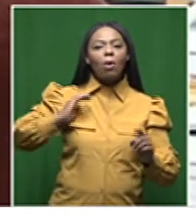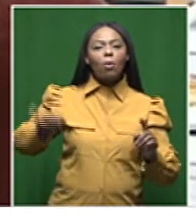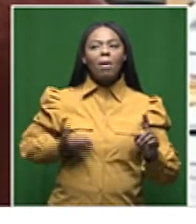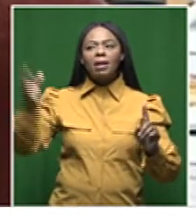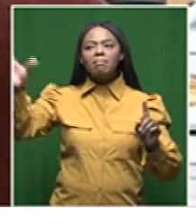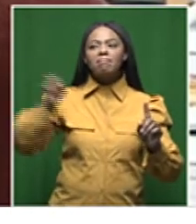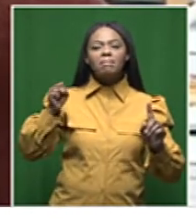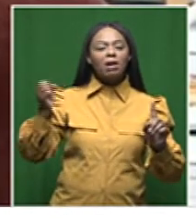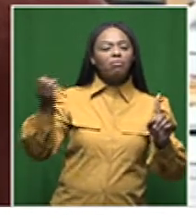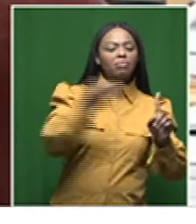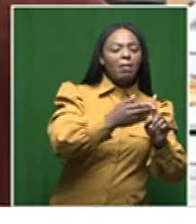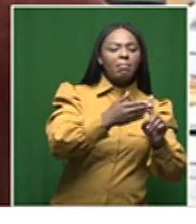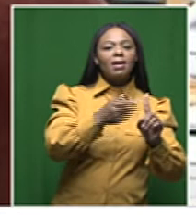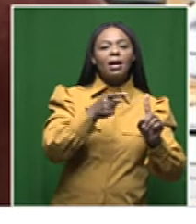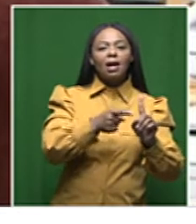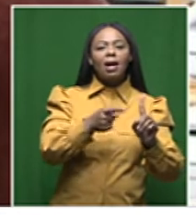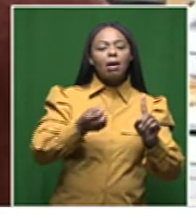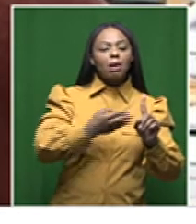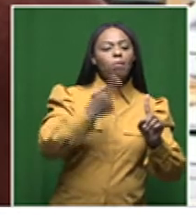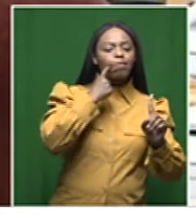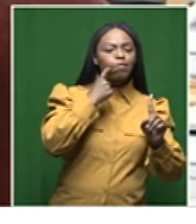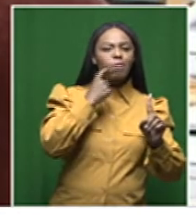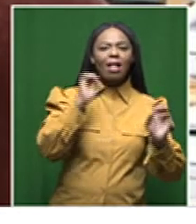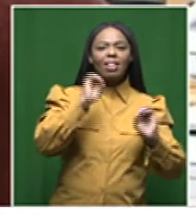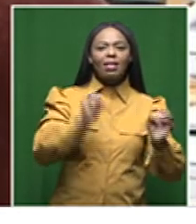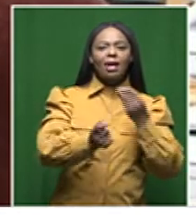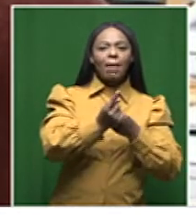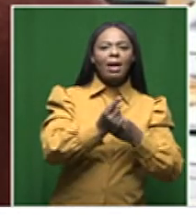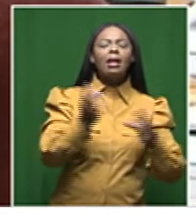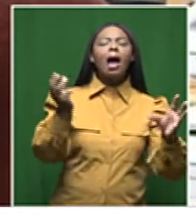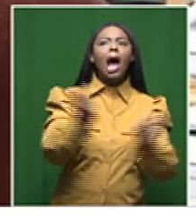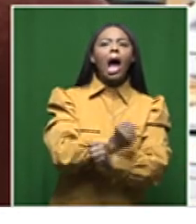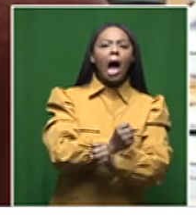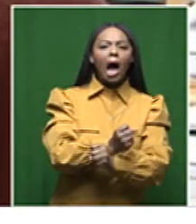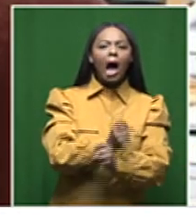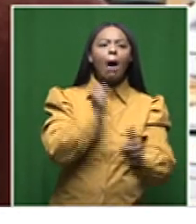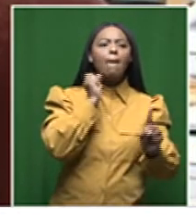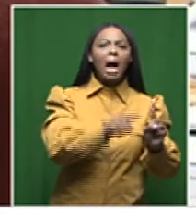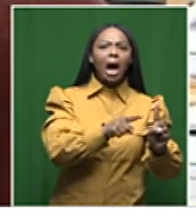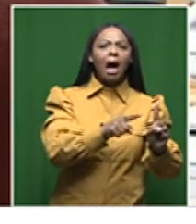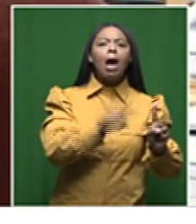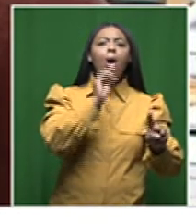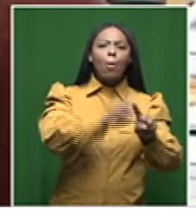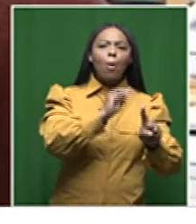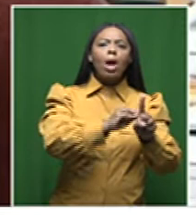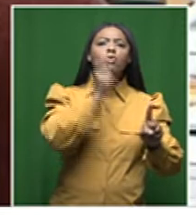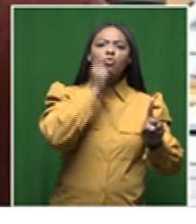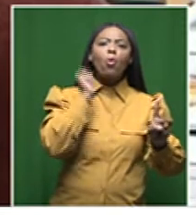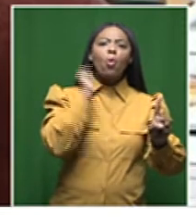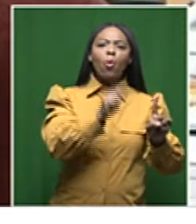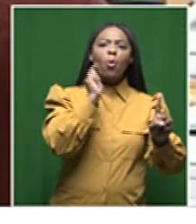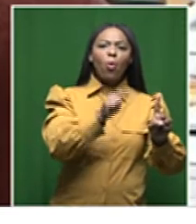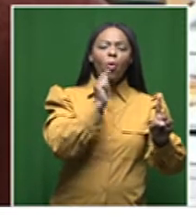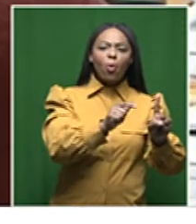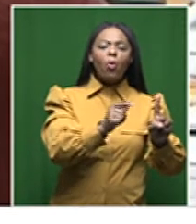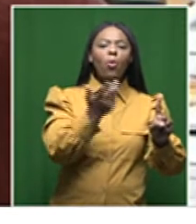partner and nothing is happening, then they realize it's probably the male partner. Then they will try to get